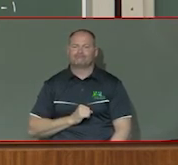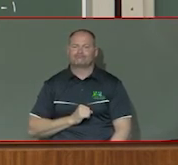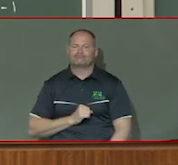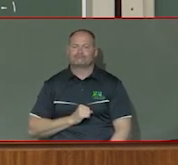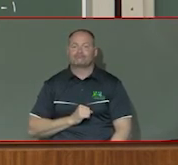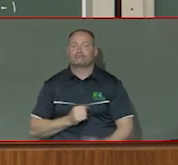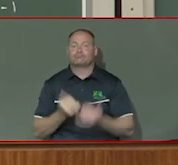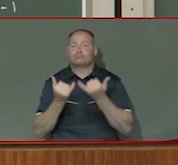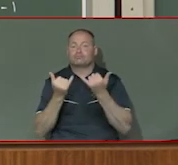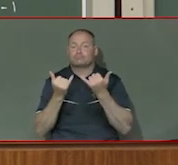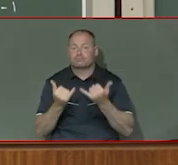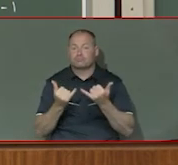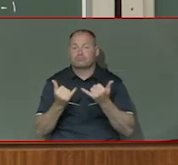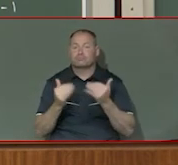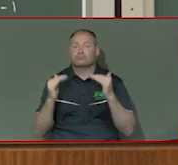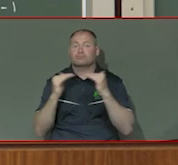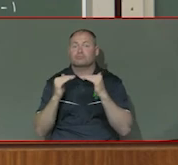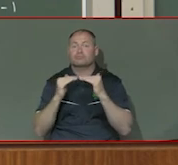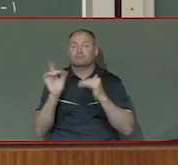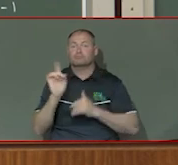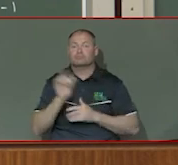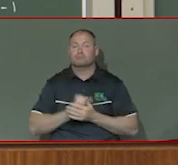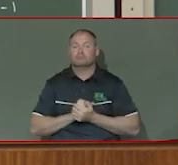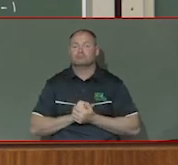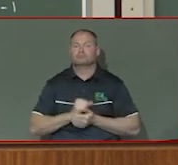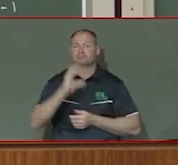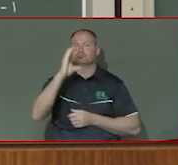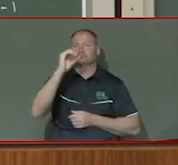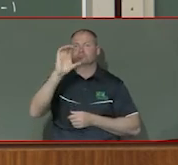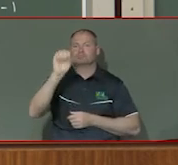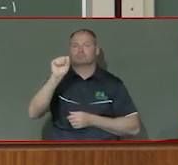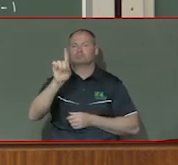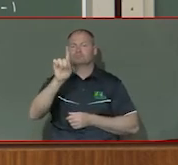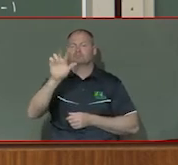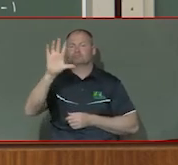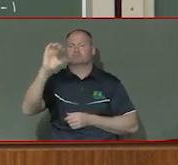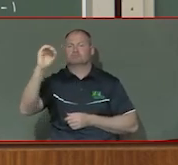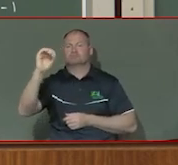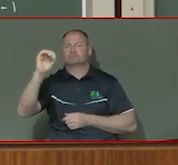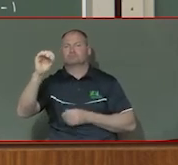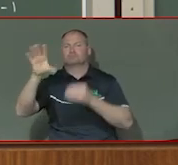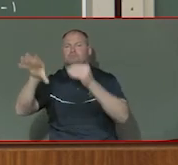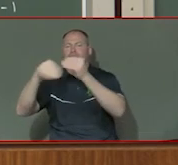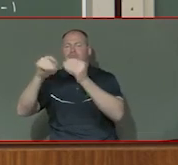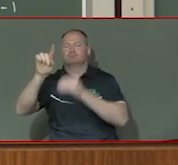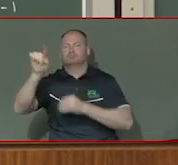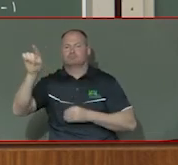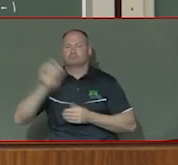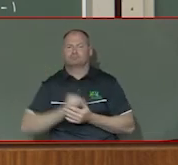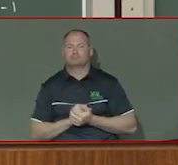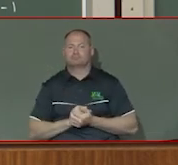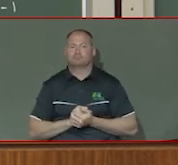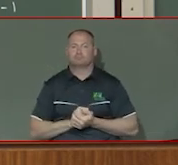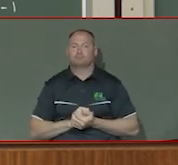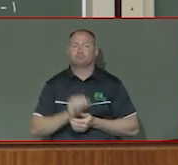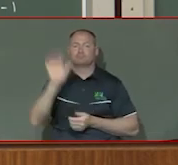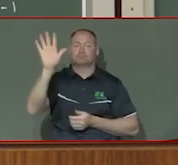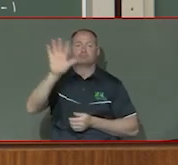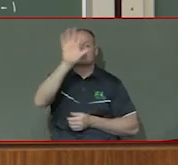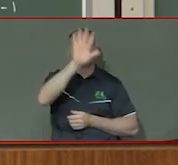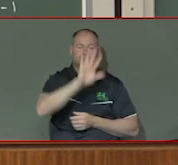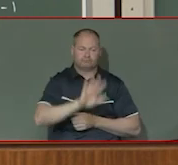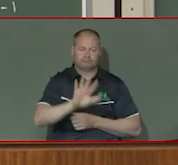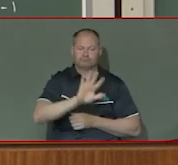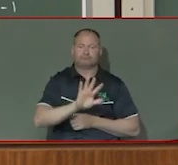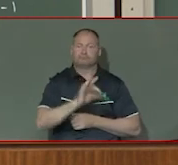Now that is equal to the cos of 180 degrees plus theta, correct? And in the third quadrant, cos is